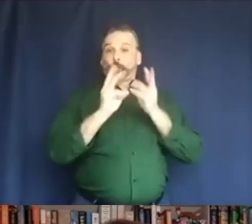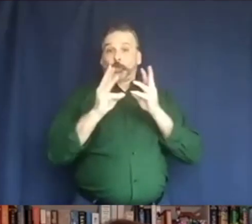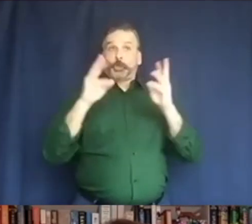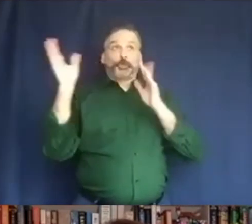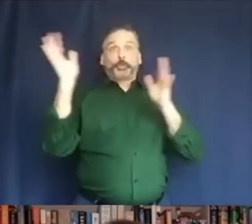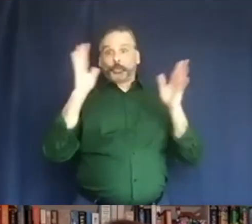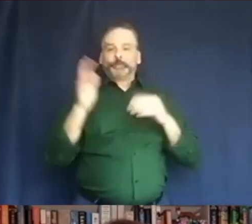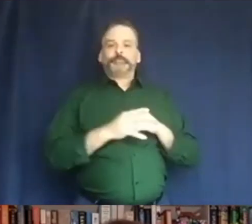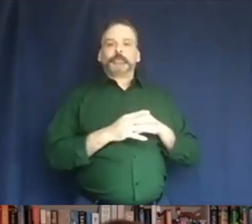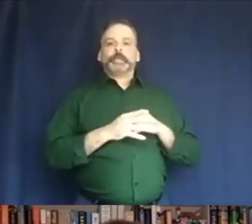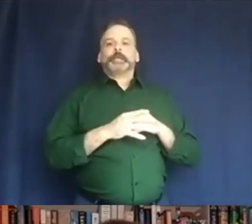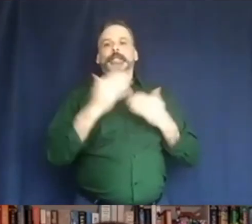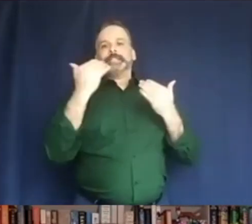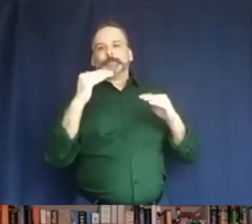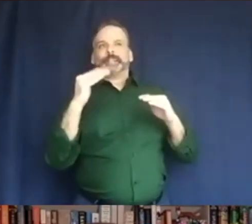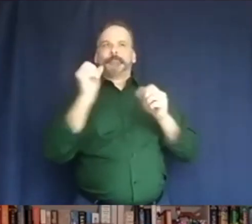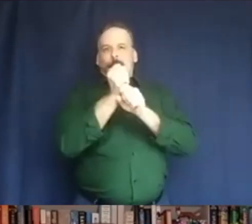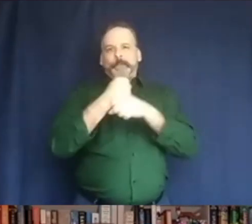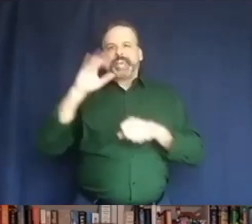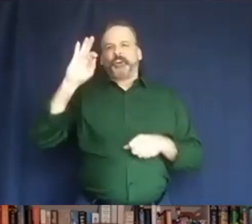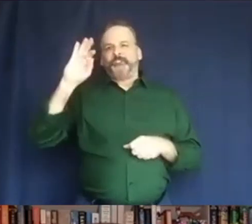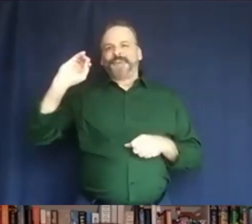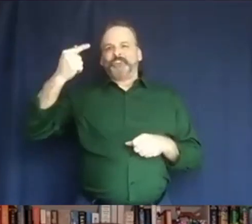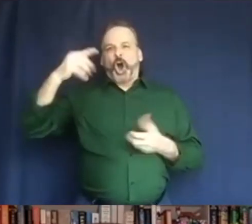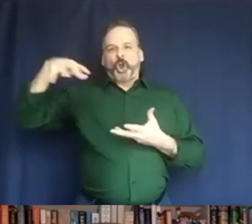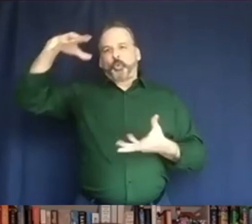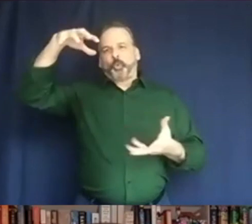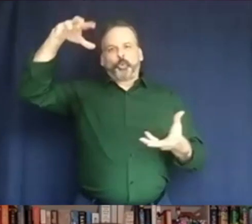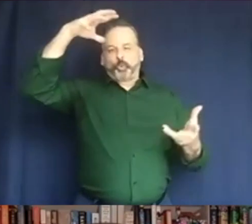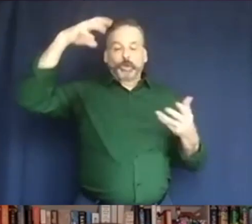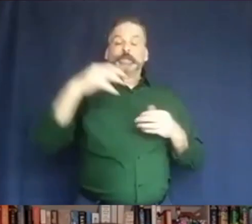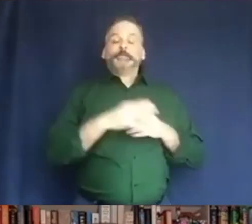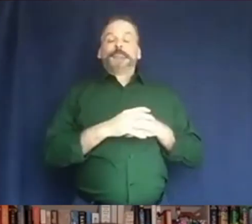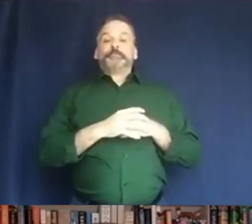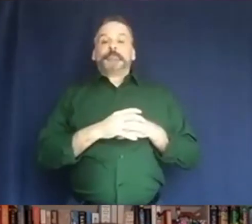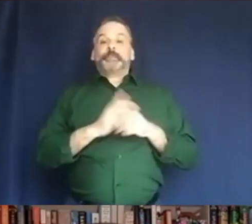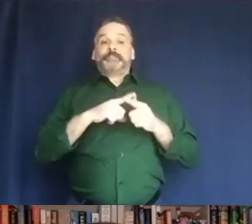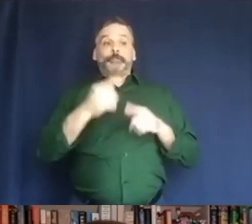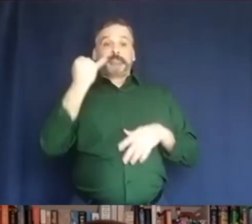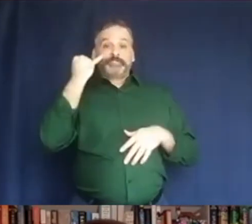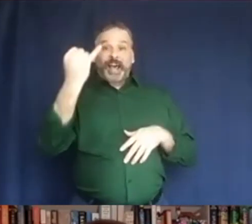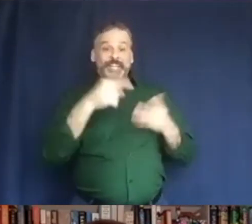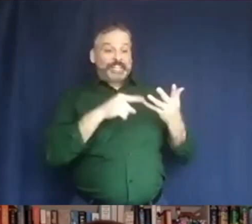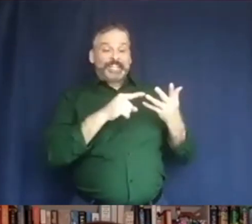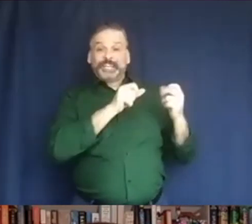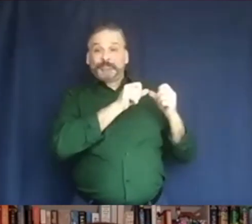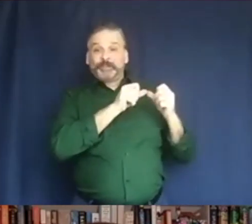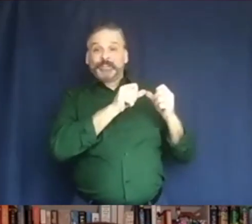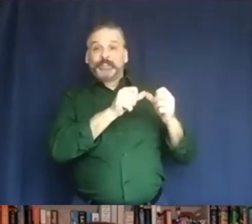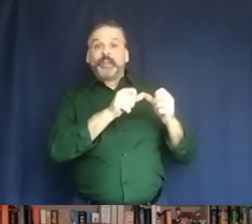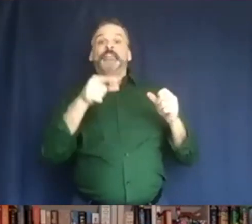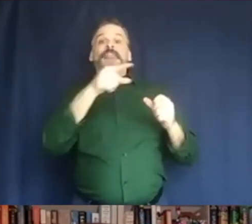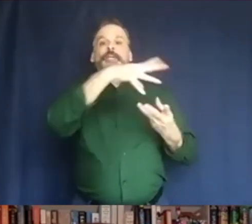like limited as in fog banks or something like that. Then there was, this idea persistently that they could